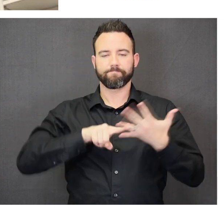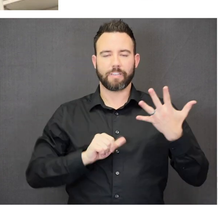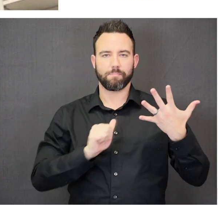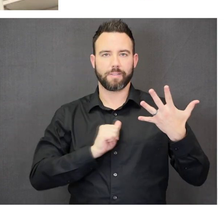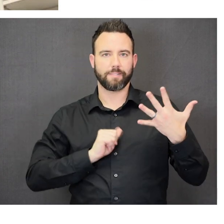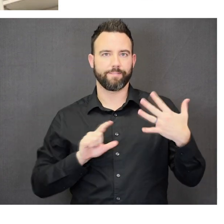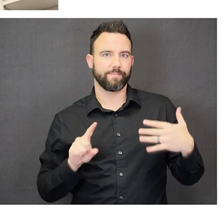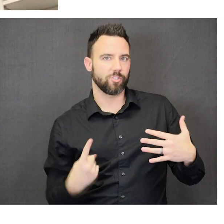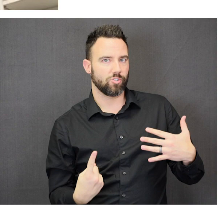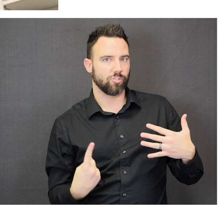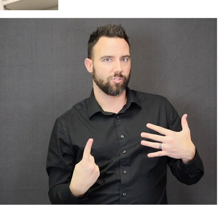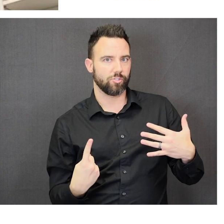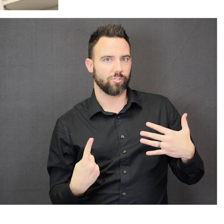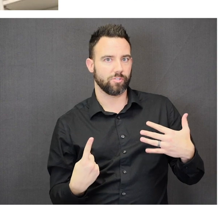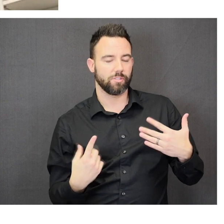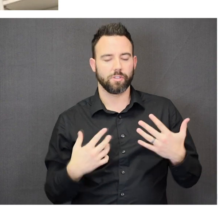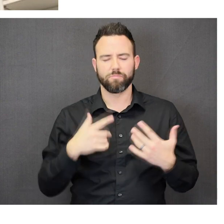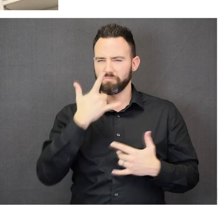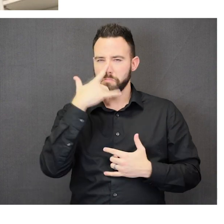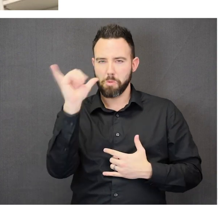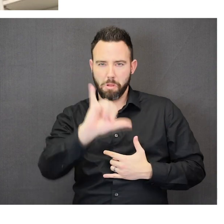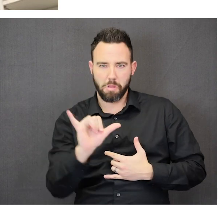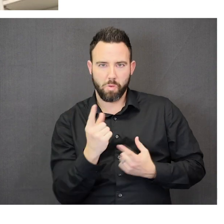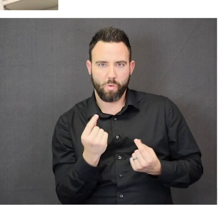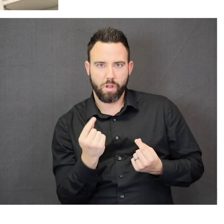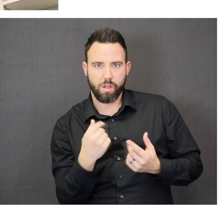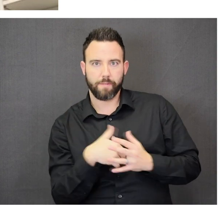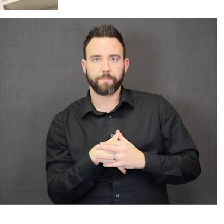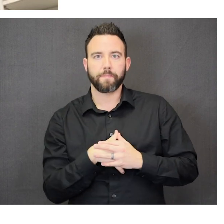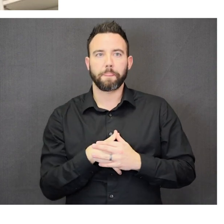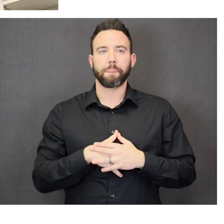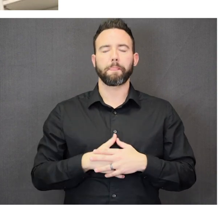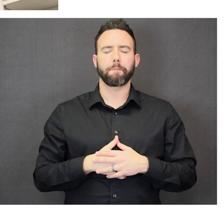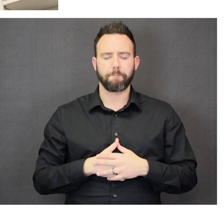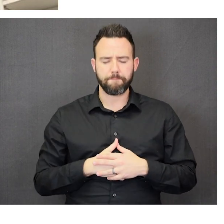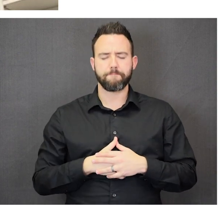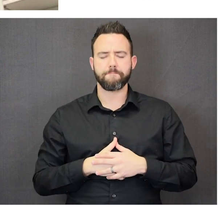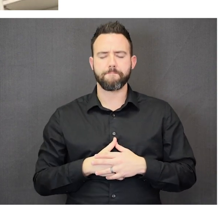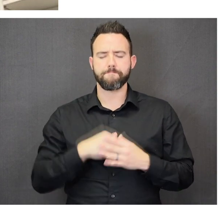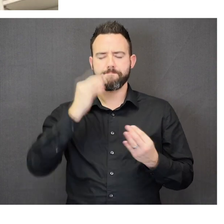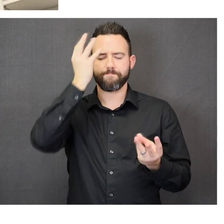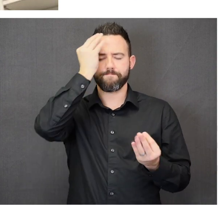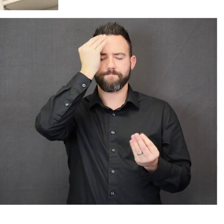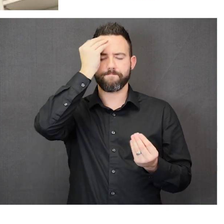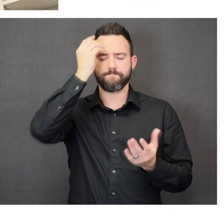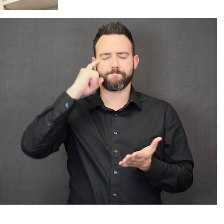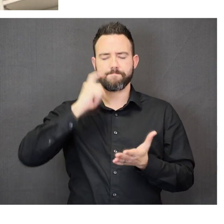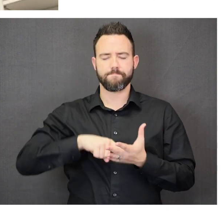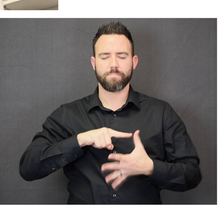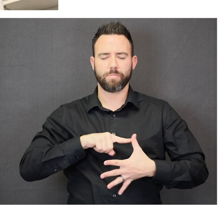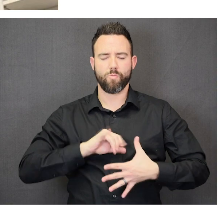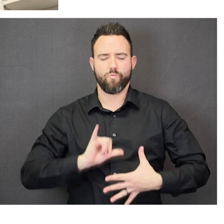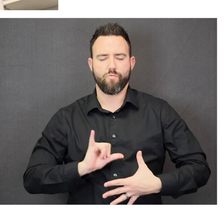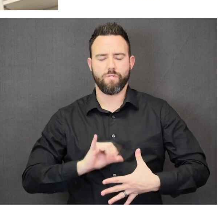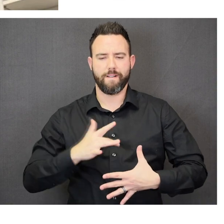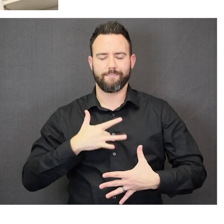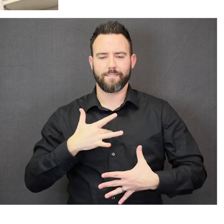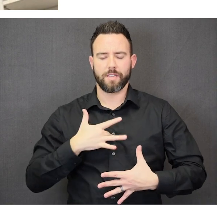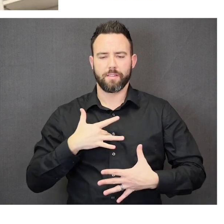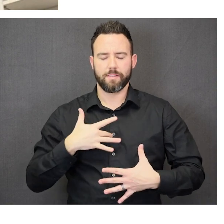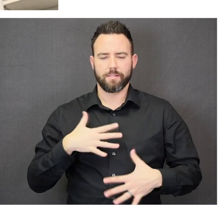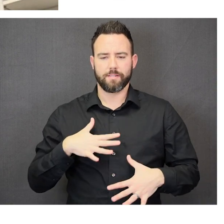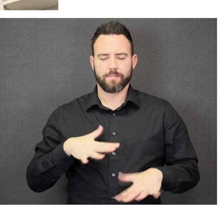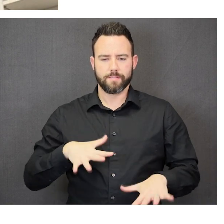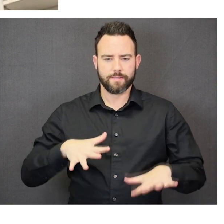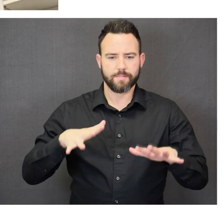like is I check in with myself, I notice I'm feeling overwhelmed, and I consciously take